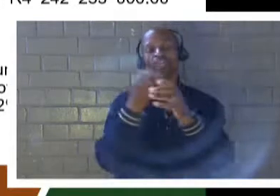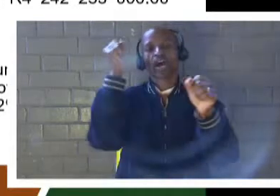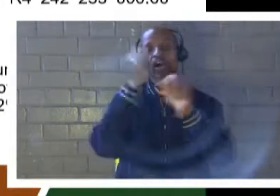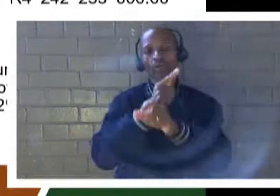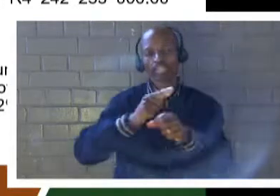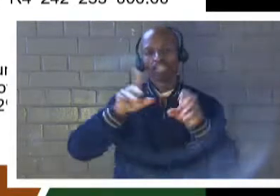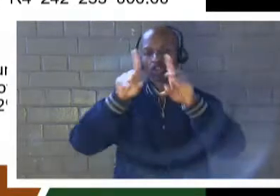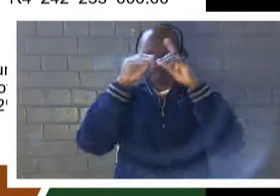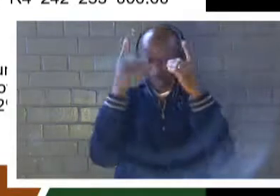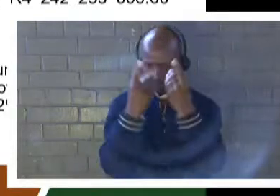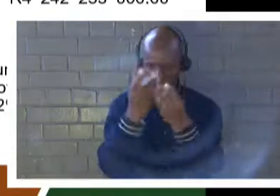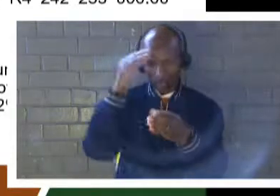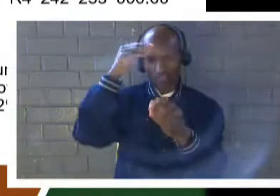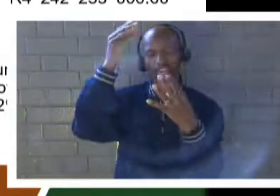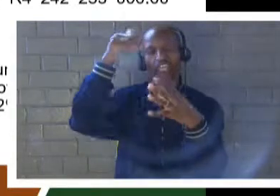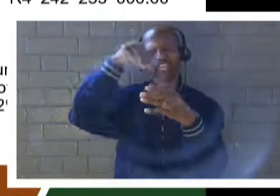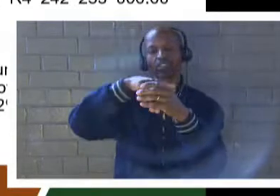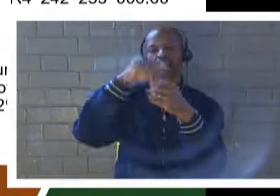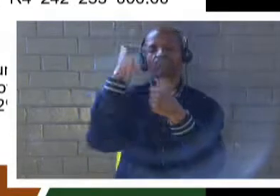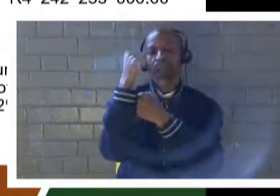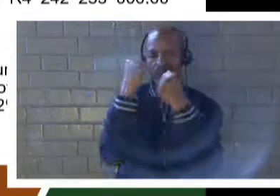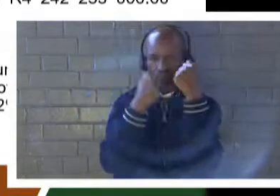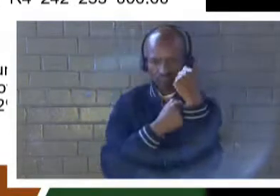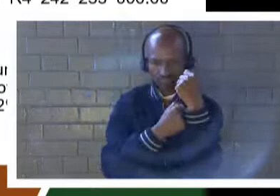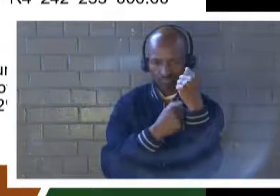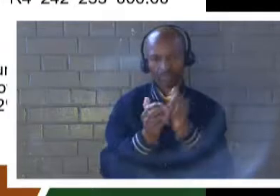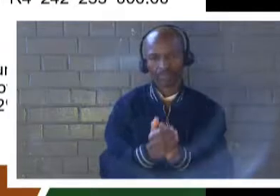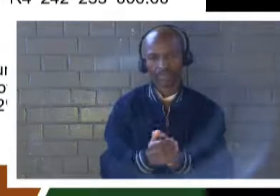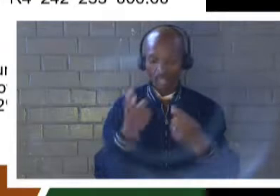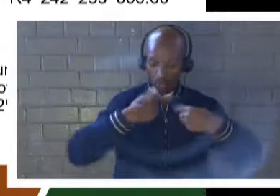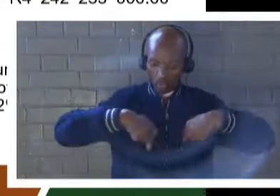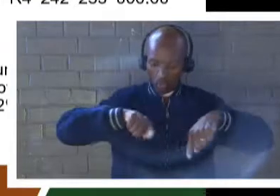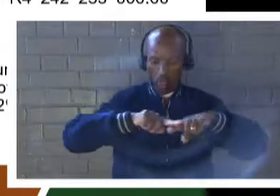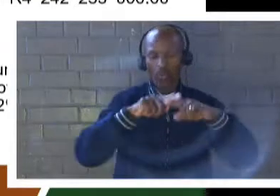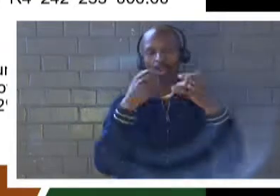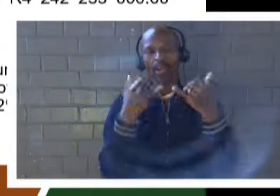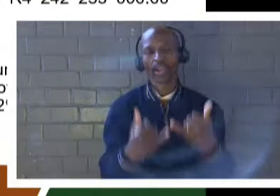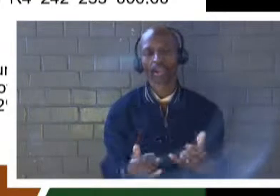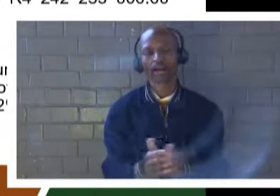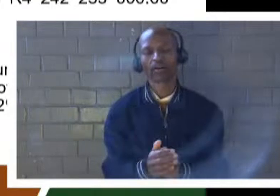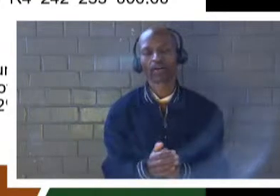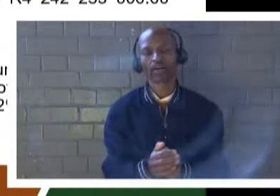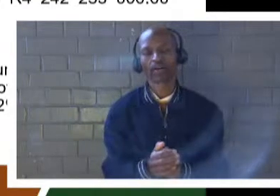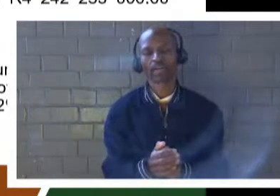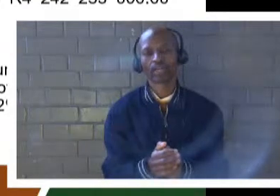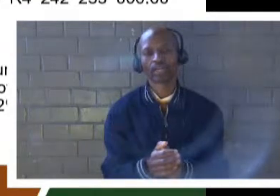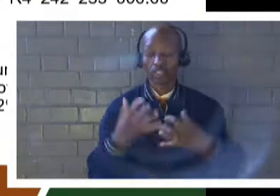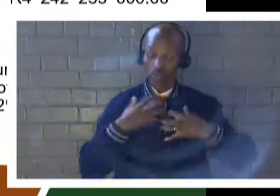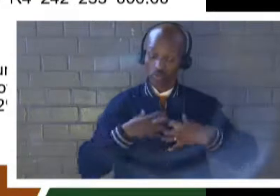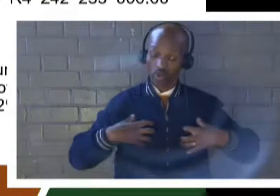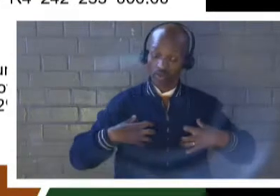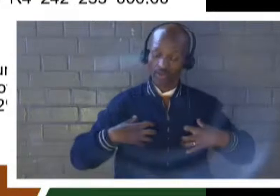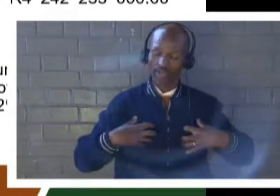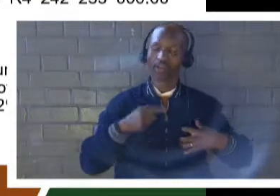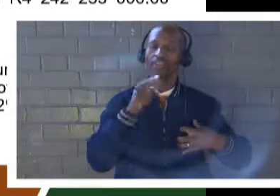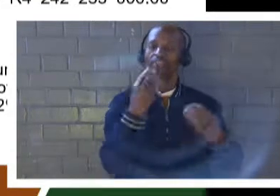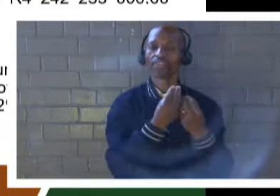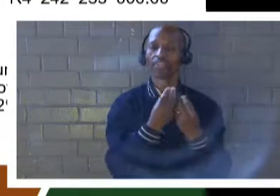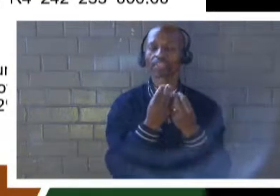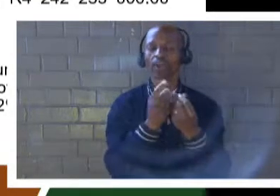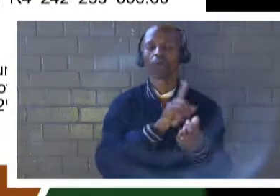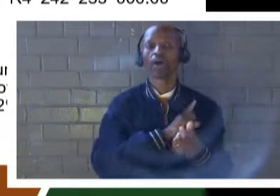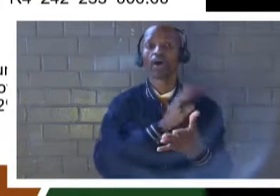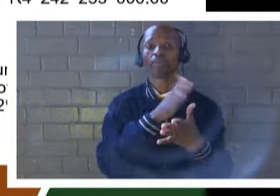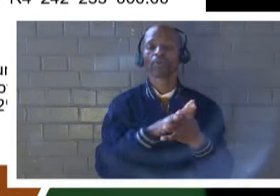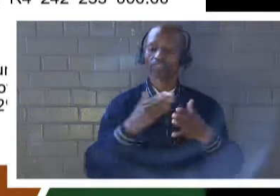Gauteng Department of Infrastructure. We also noticed that it is worrying that